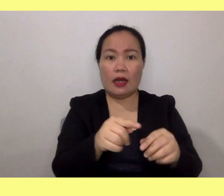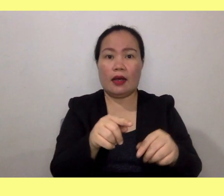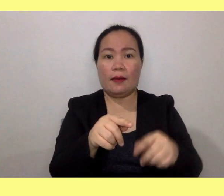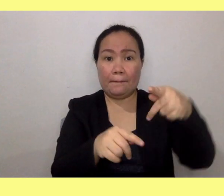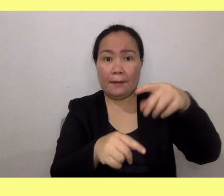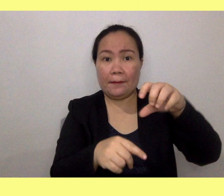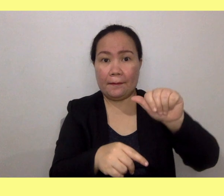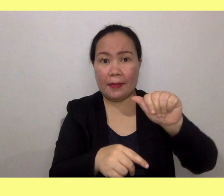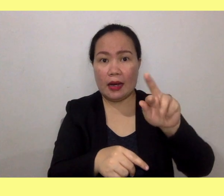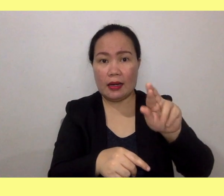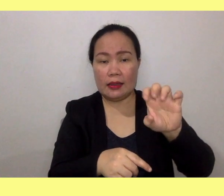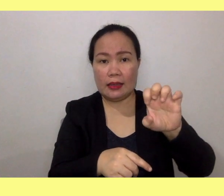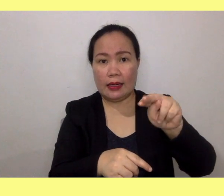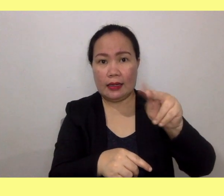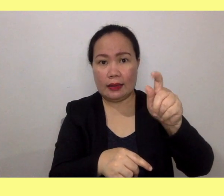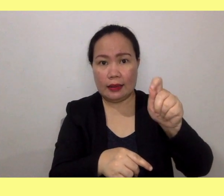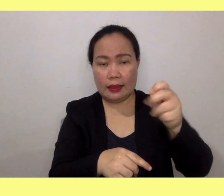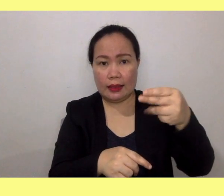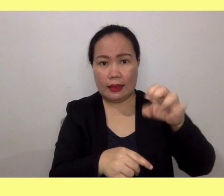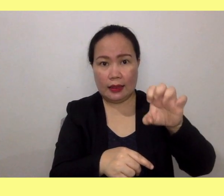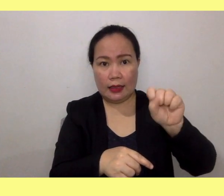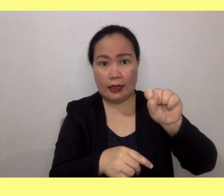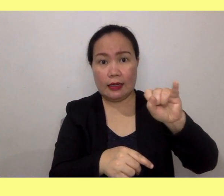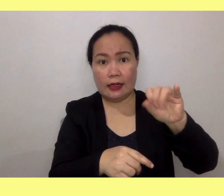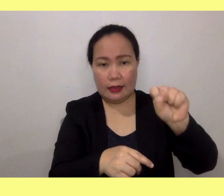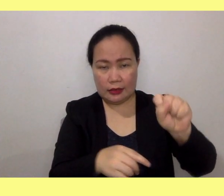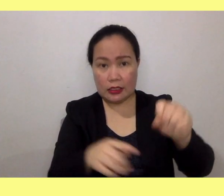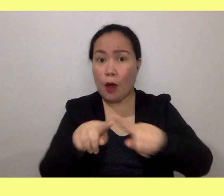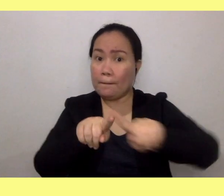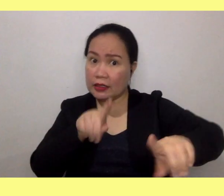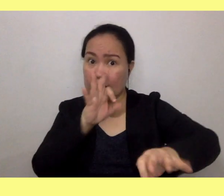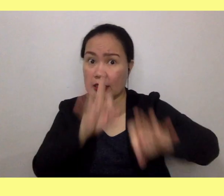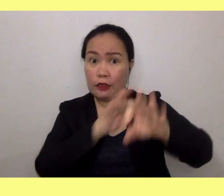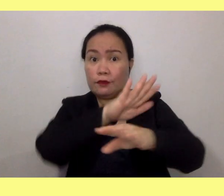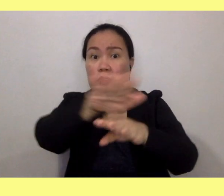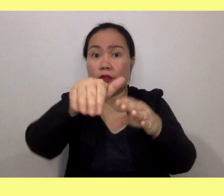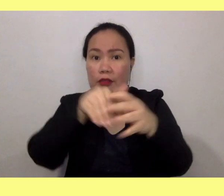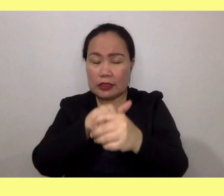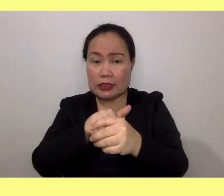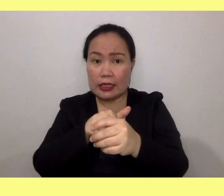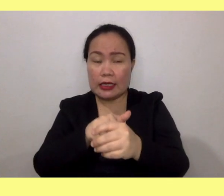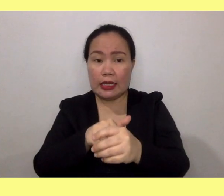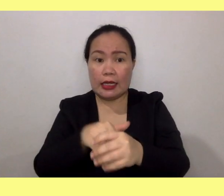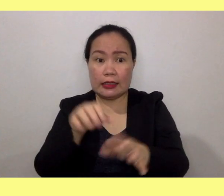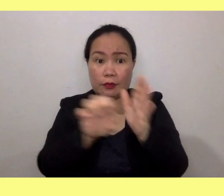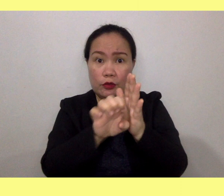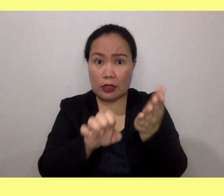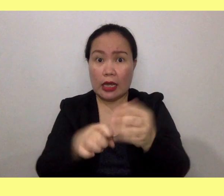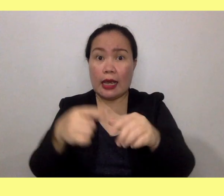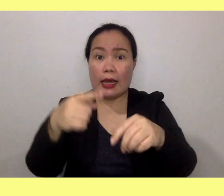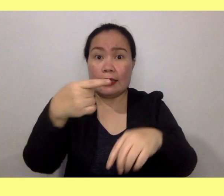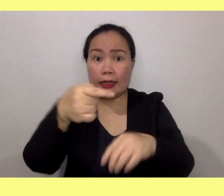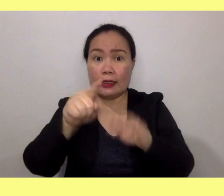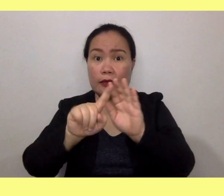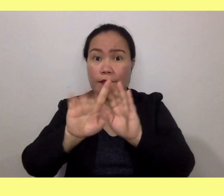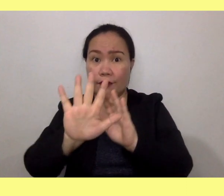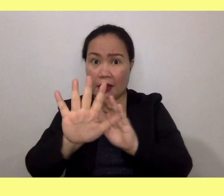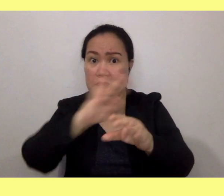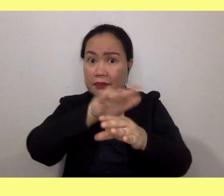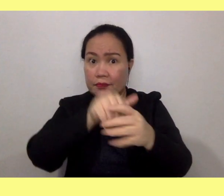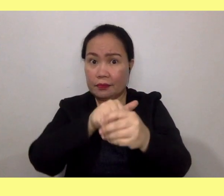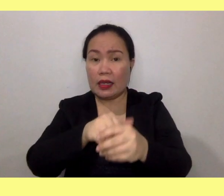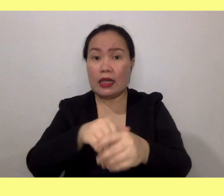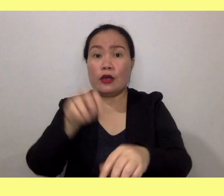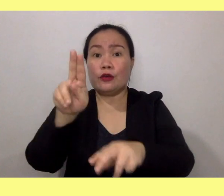you're gonna use bracket. Okay? So therefore, our set notation is from negative